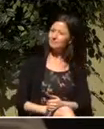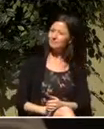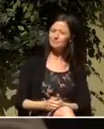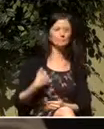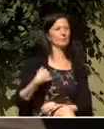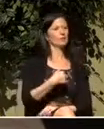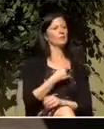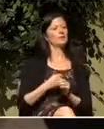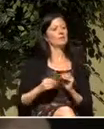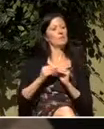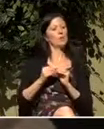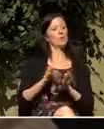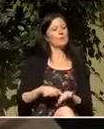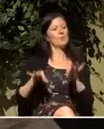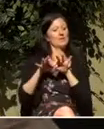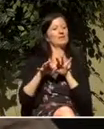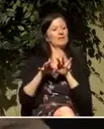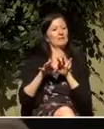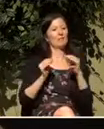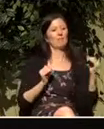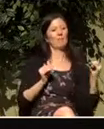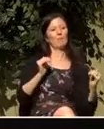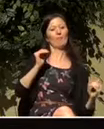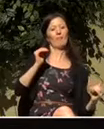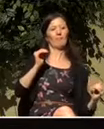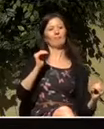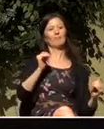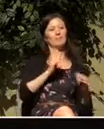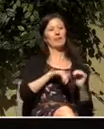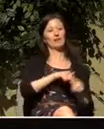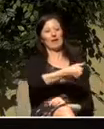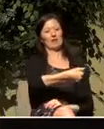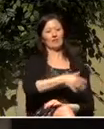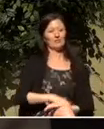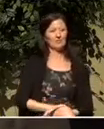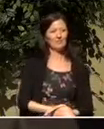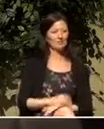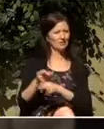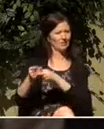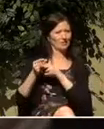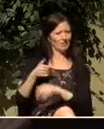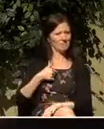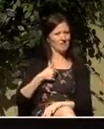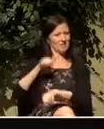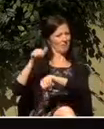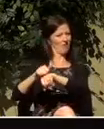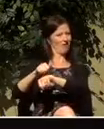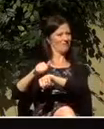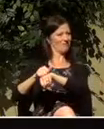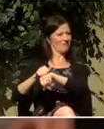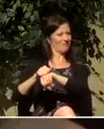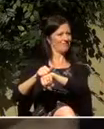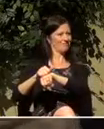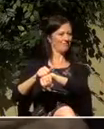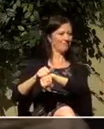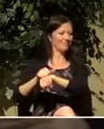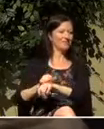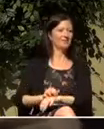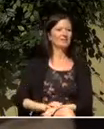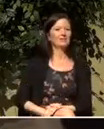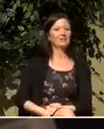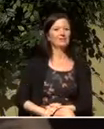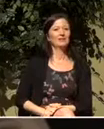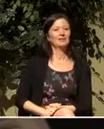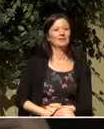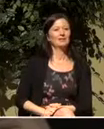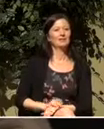were more important to him than the others. Why, he even called me Rock. He said, "I